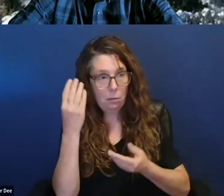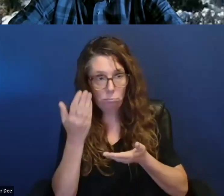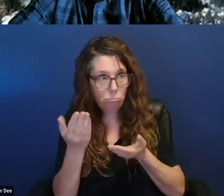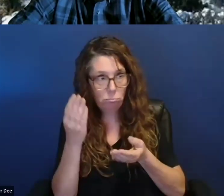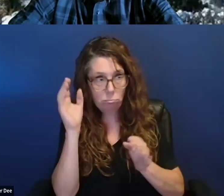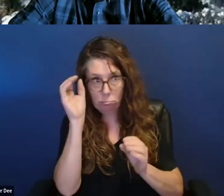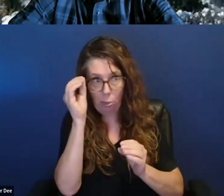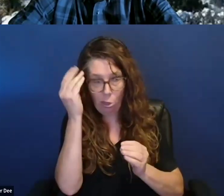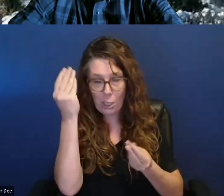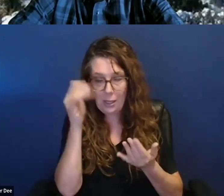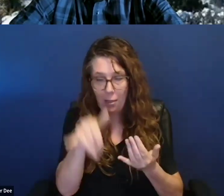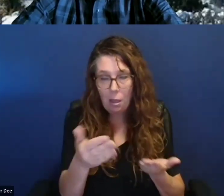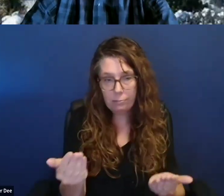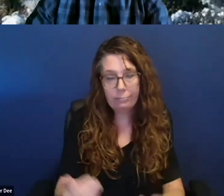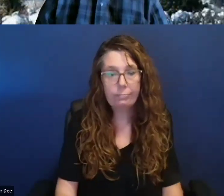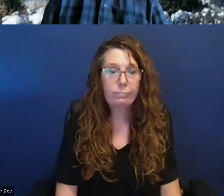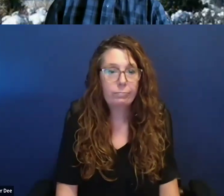that.